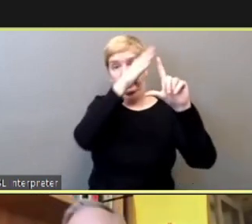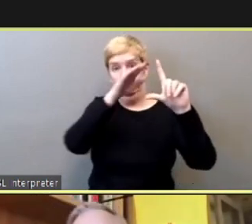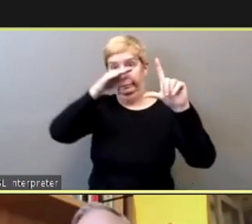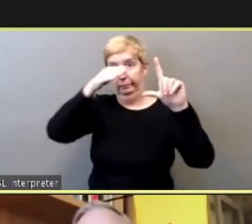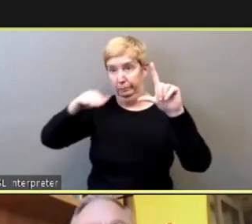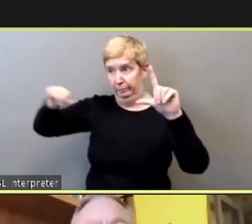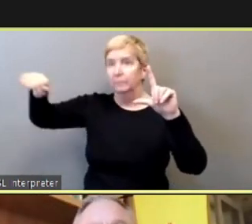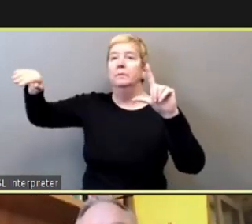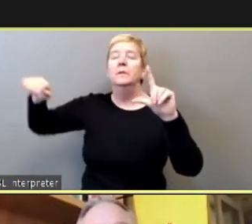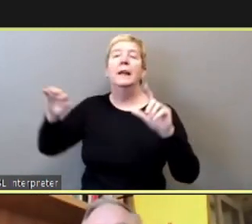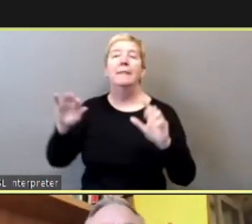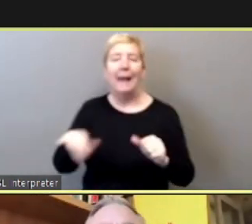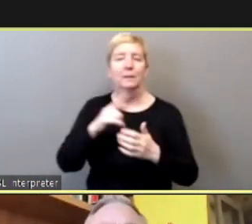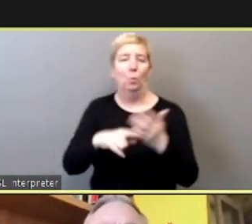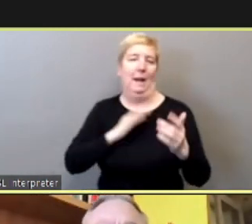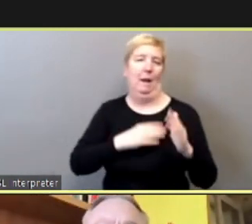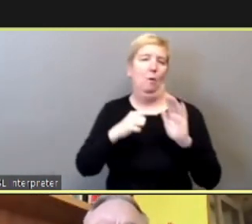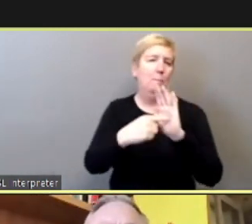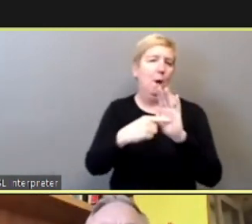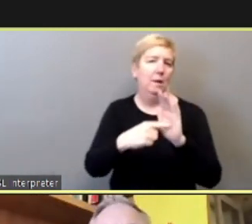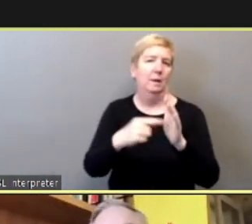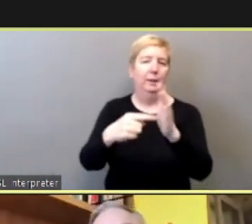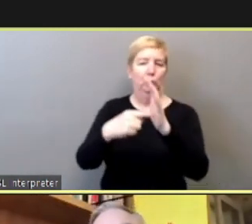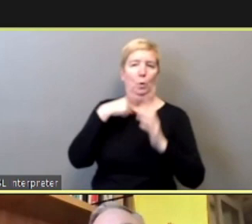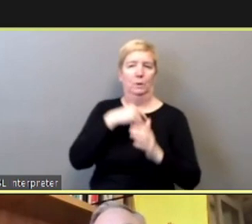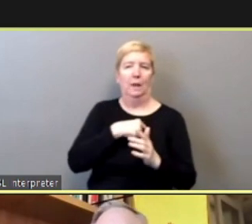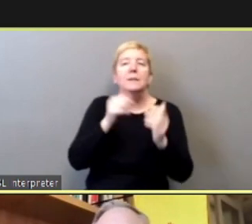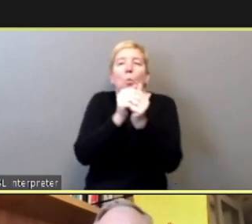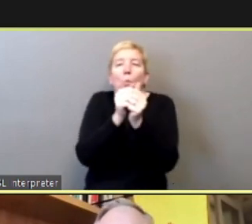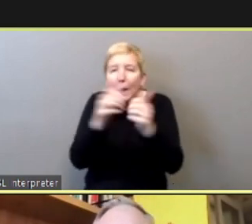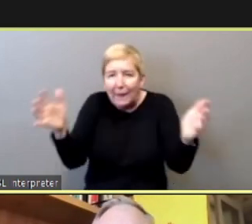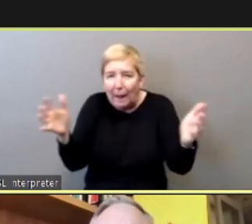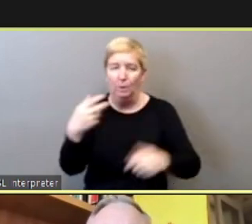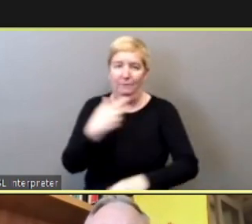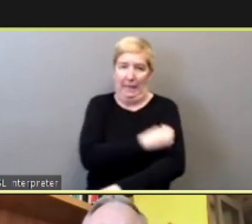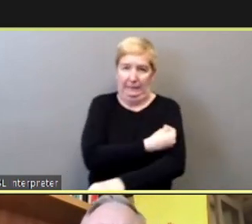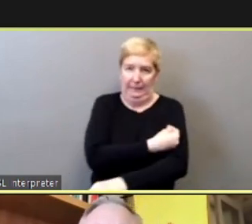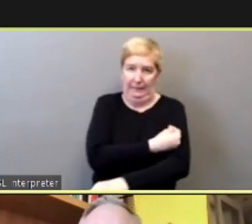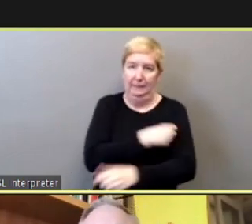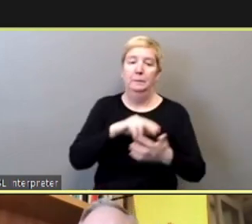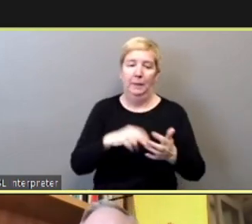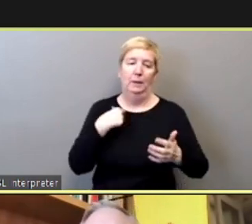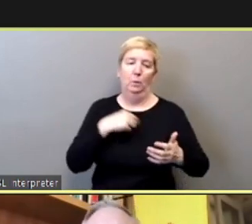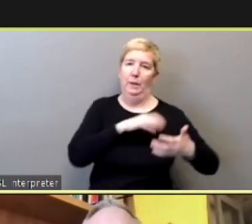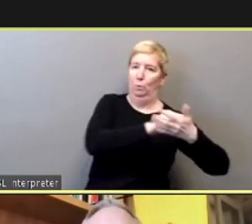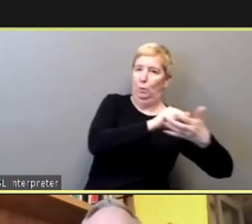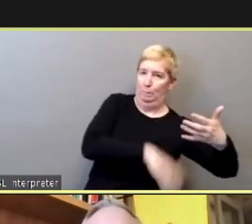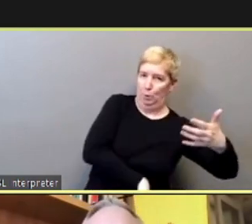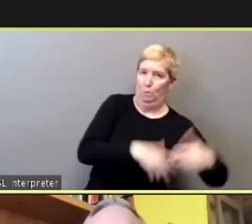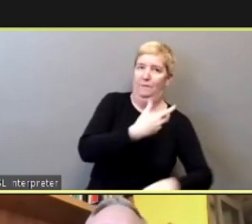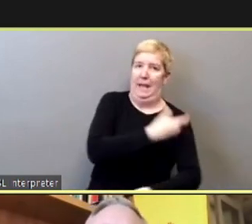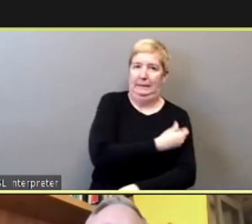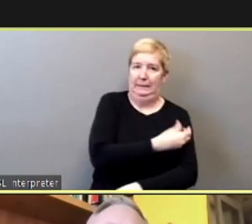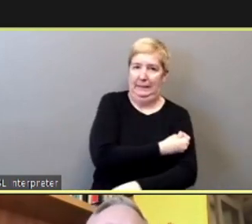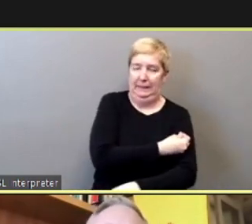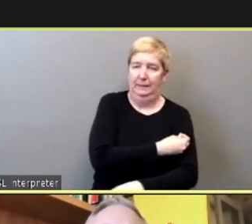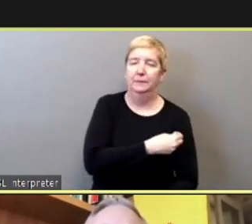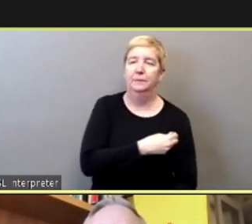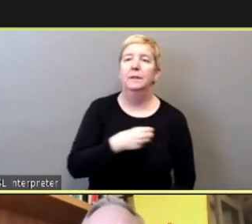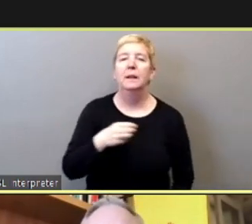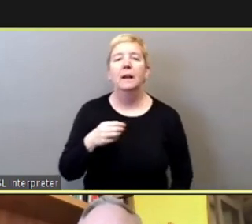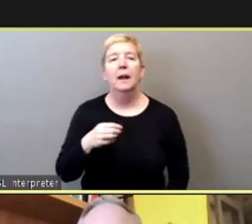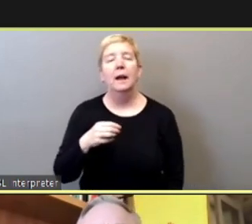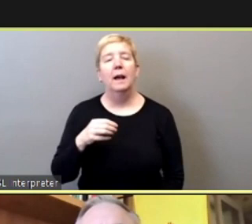show what our modeling shows us without any vaccine at all. So we're subtracting out that vaccine. Alex can point to you